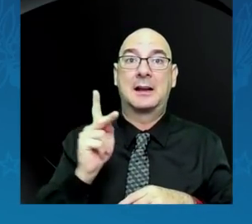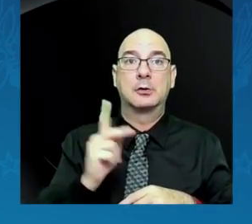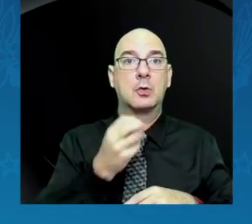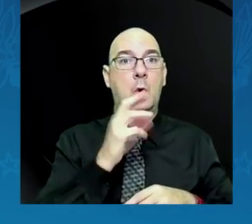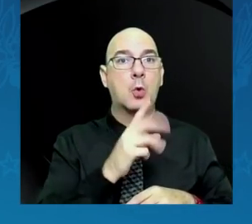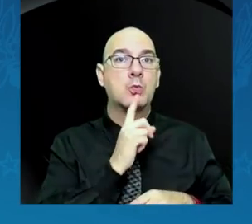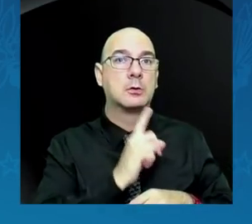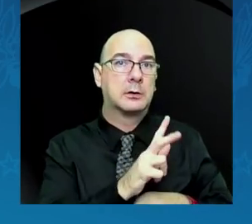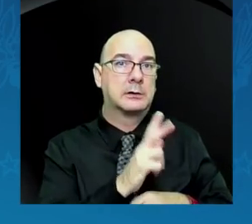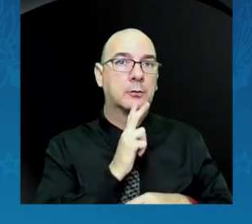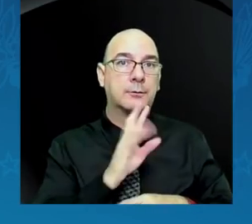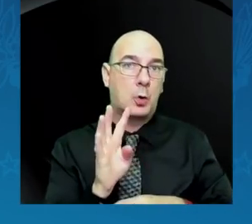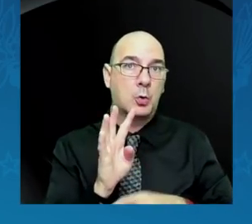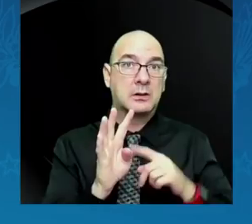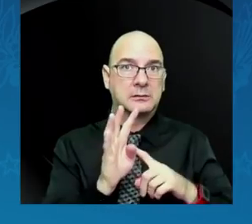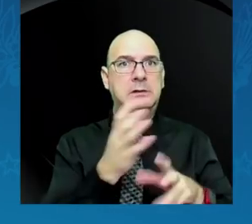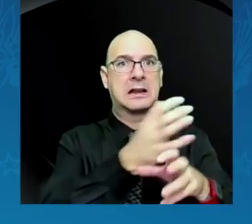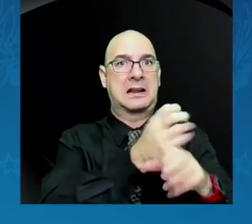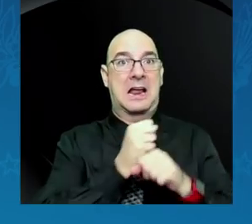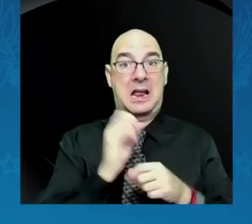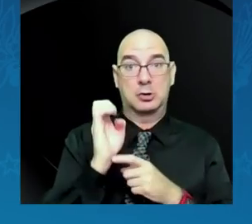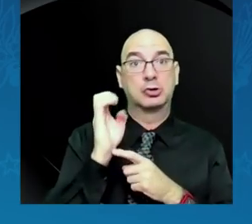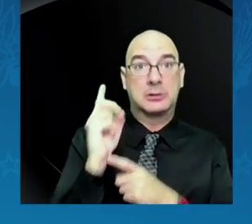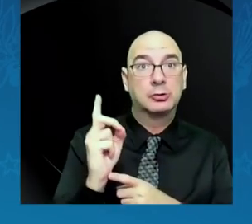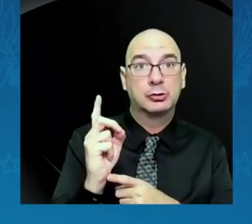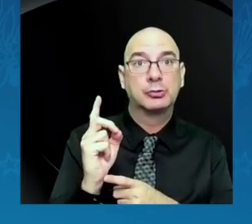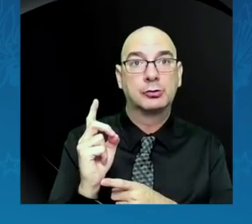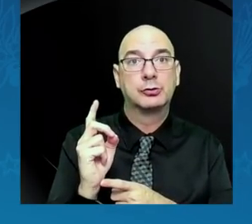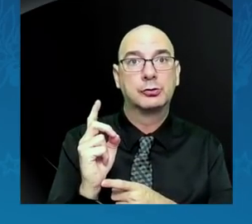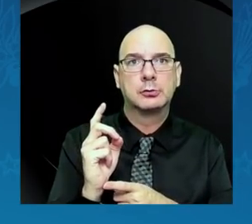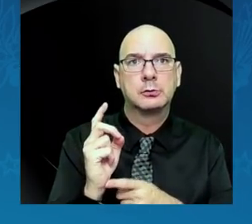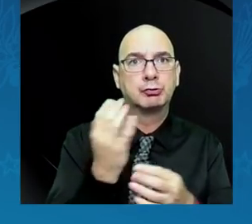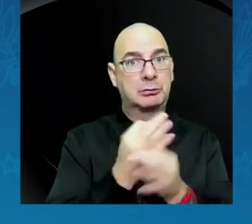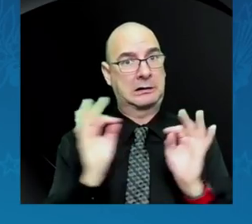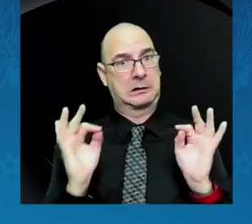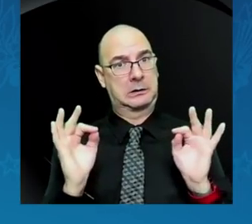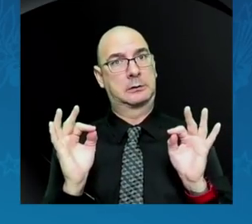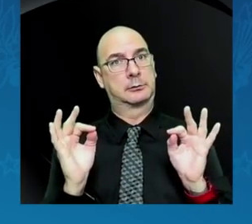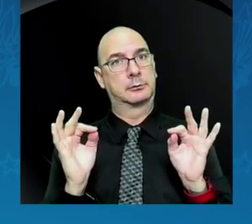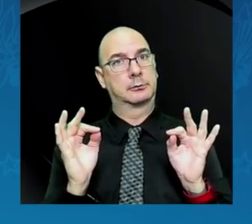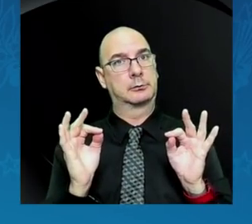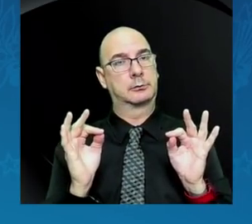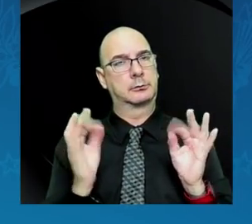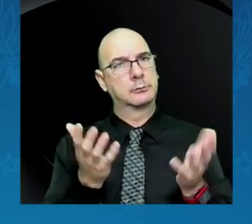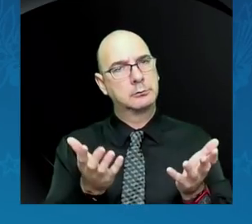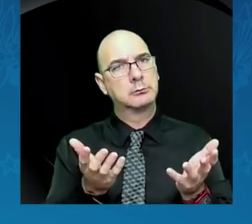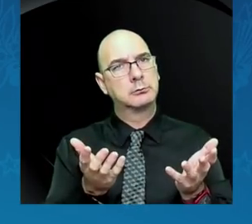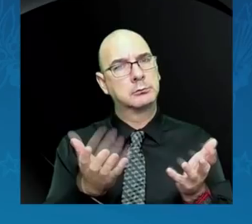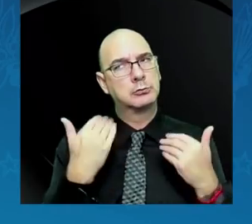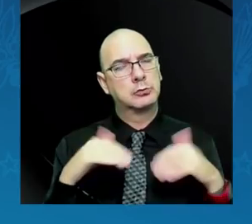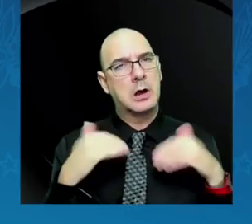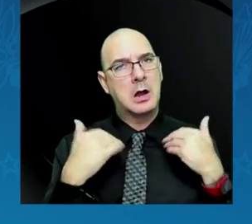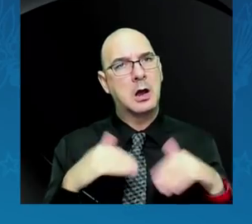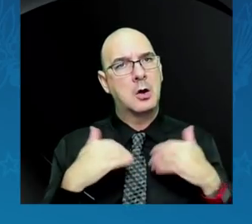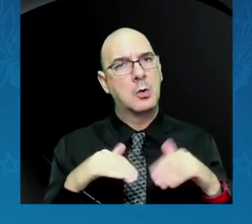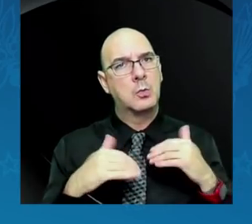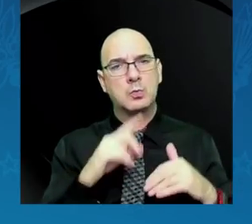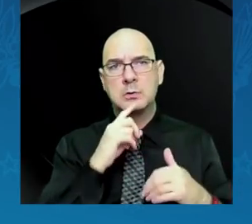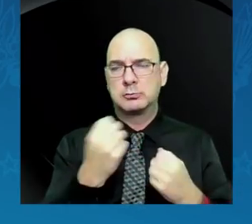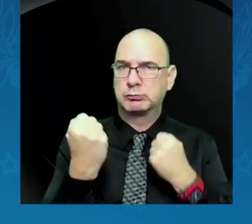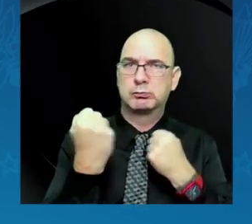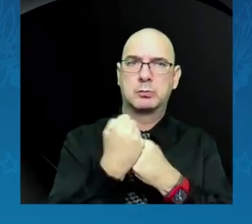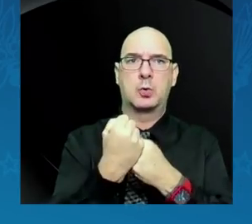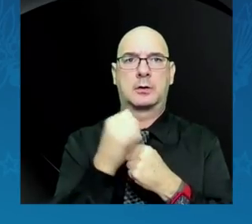education at no cost, what that is going to do in terms of not only supporting working families who otherwise